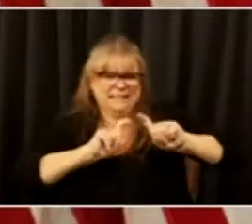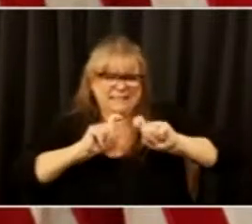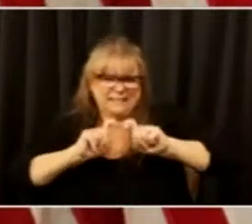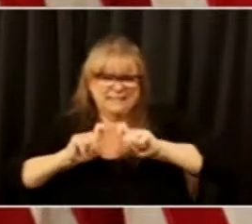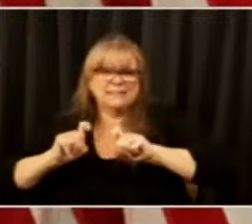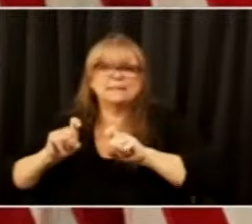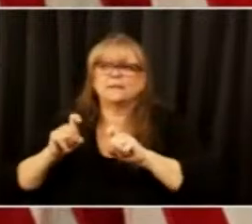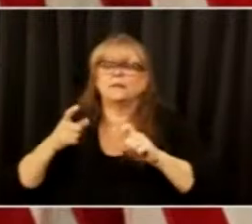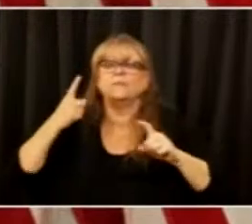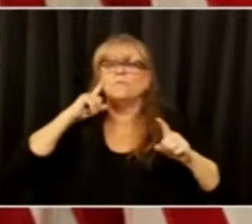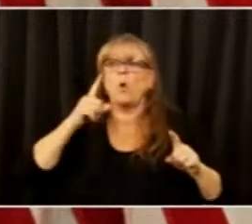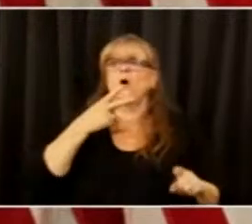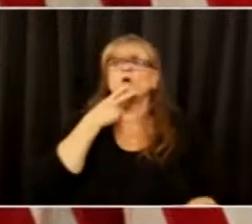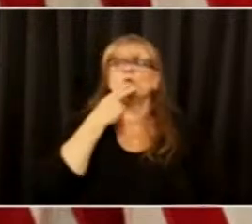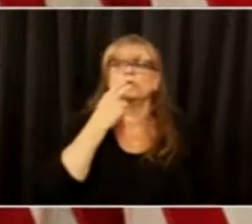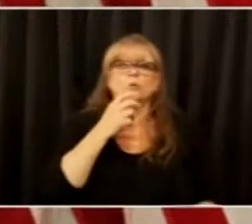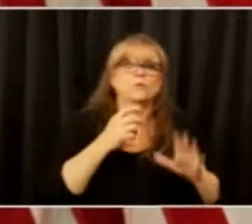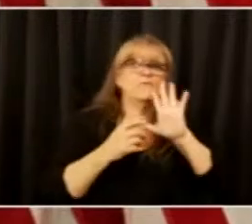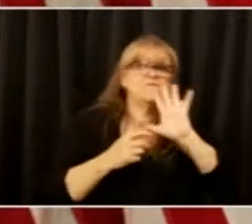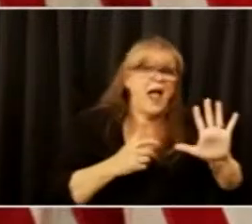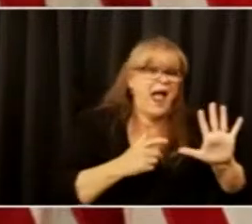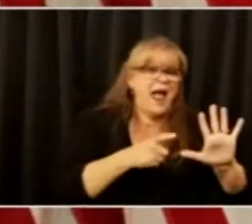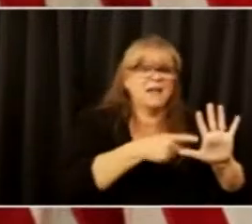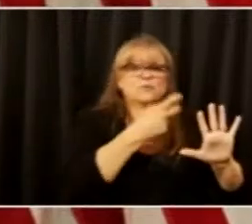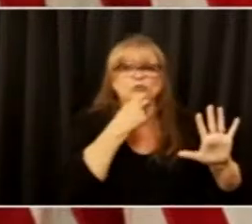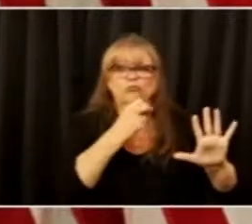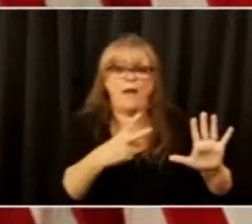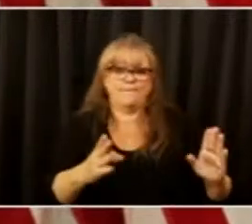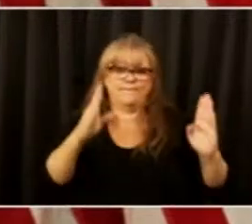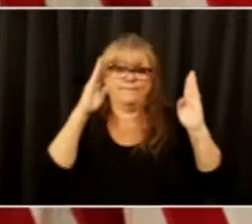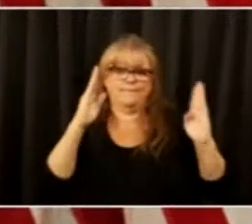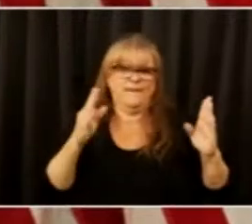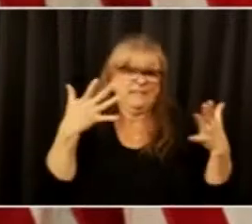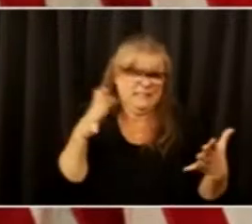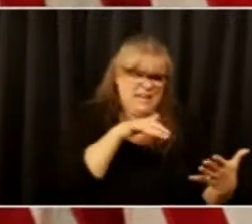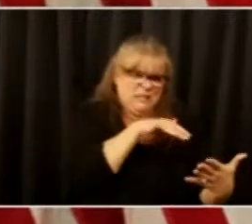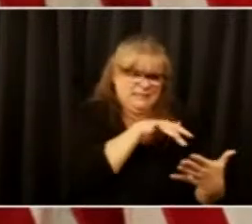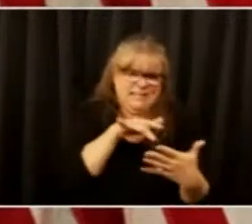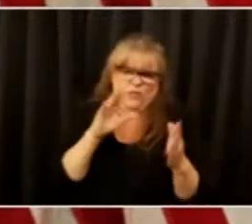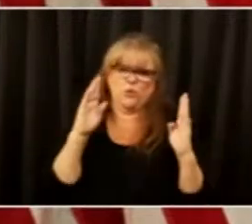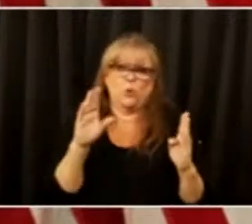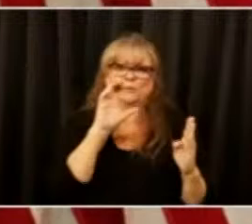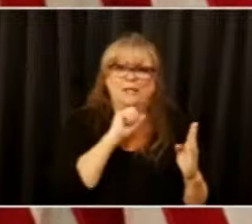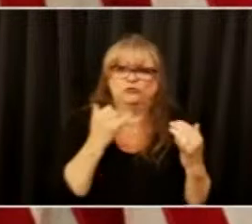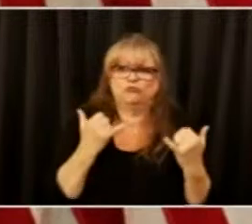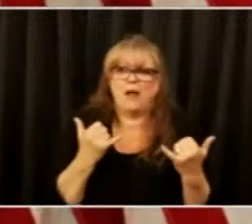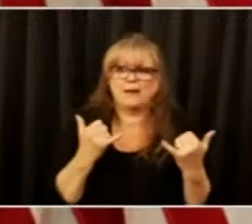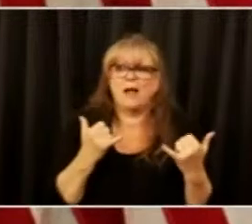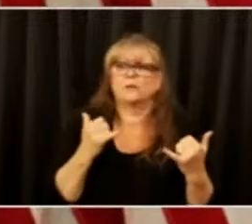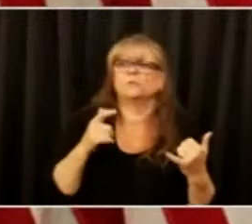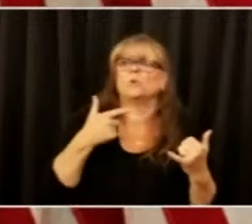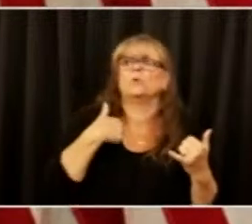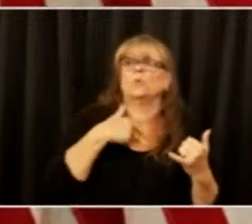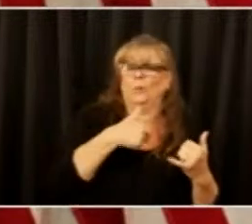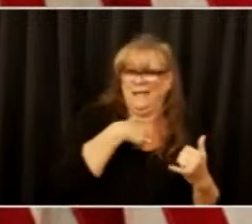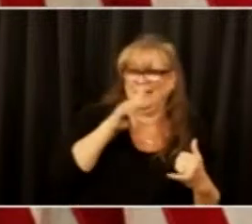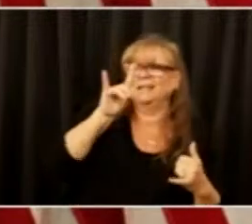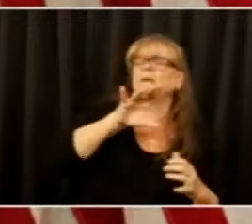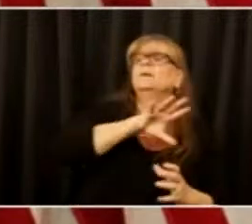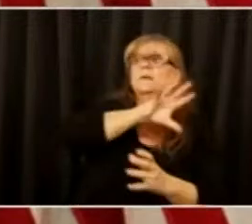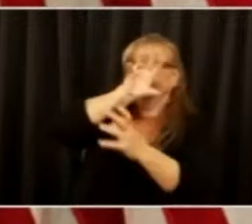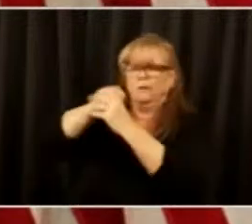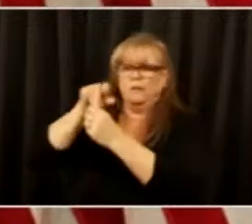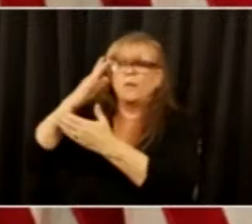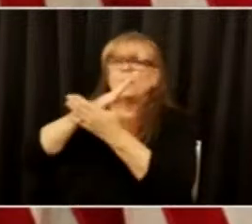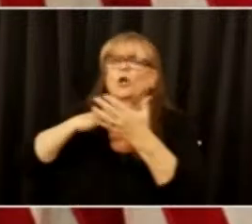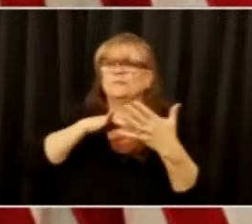of age in various studies around the country. Colorado is participating in some of those trials, and they're doing similar studies. They're looking